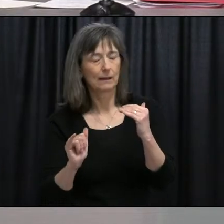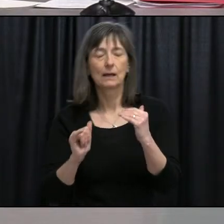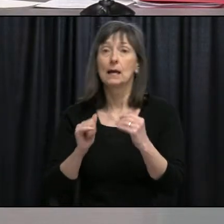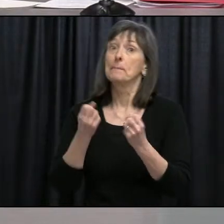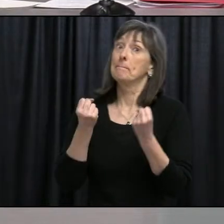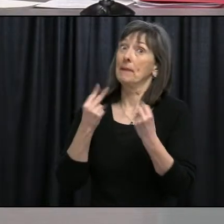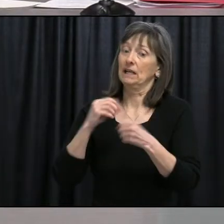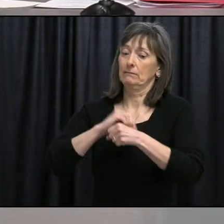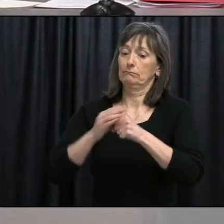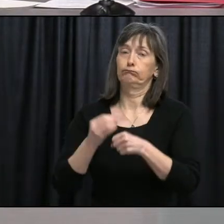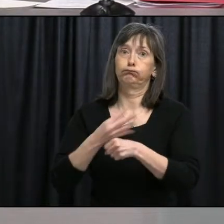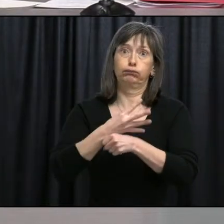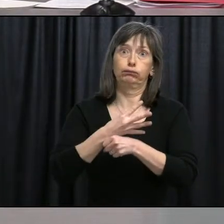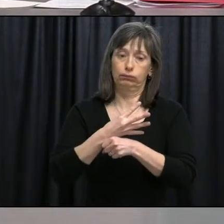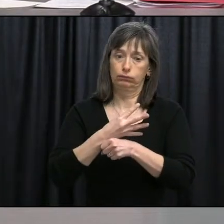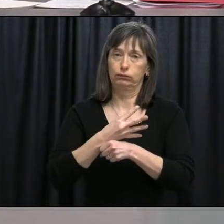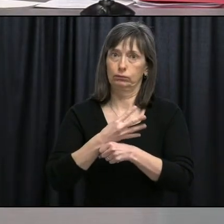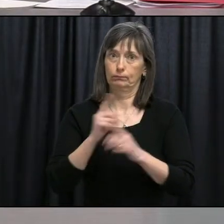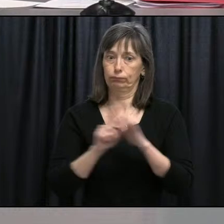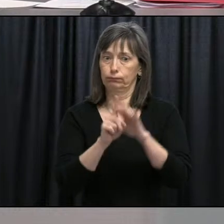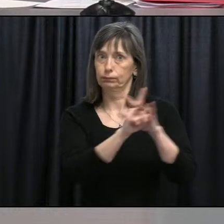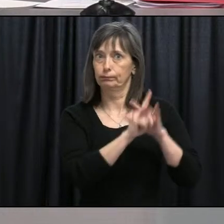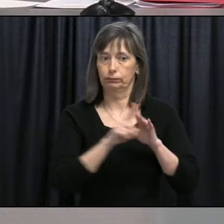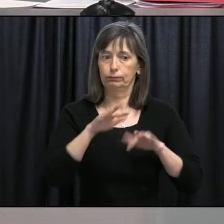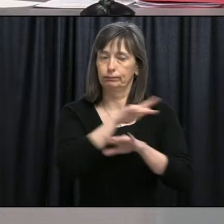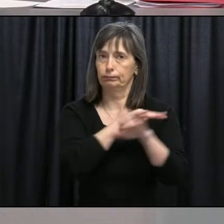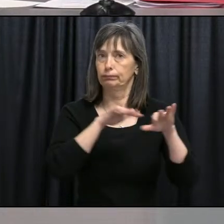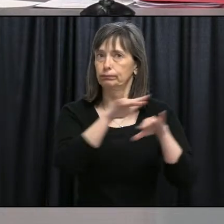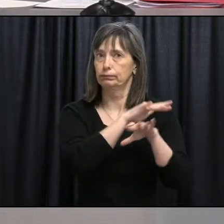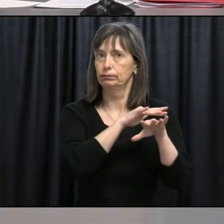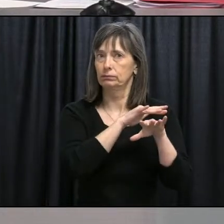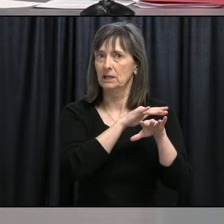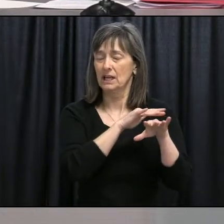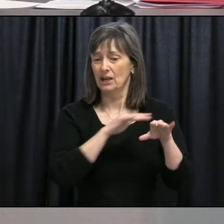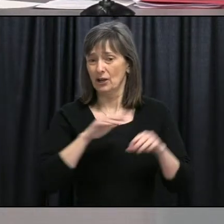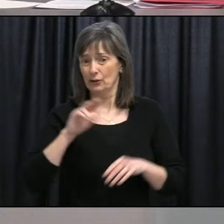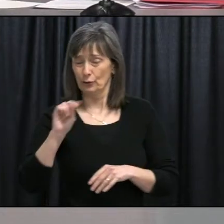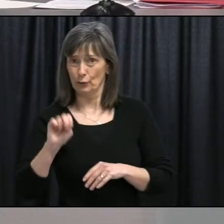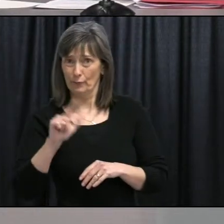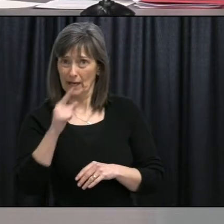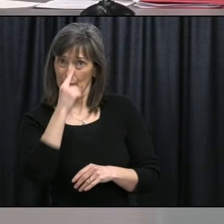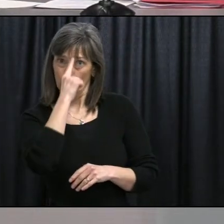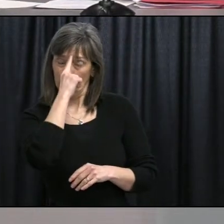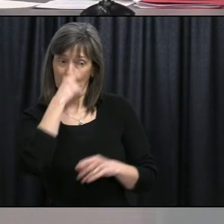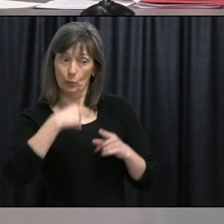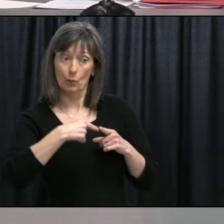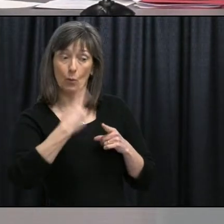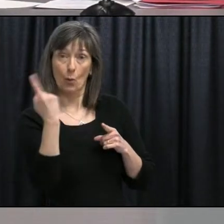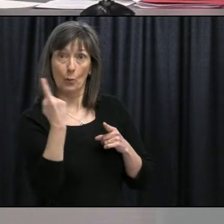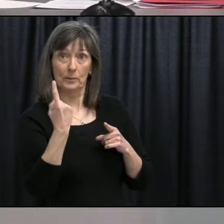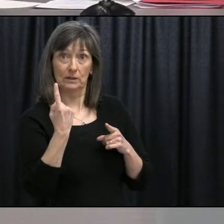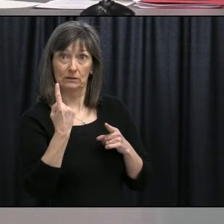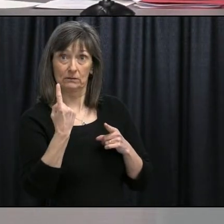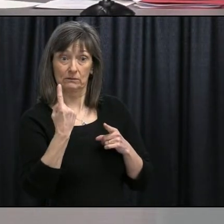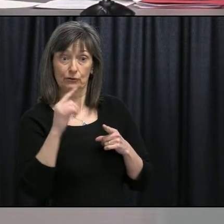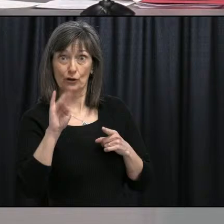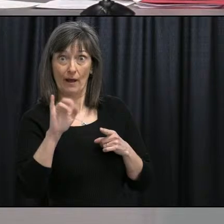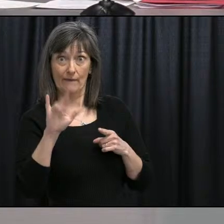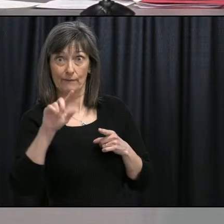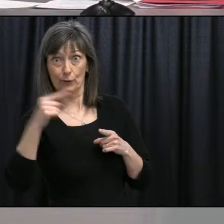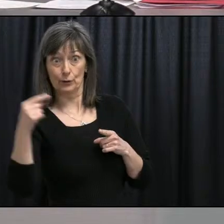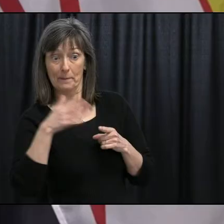do you think it's possible that Newfoundland could open to the rest of Canada as soon as July 1st?